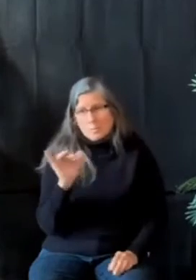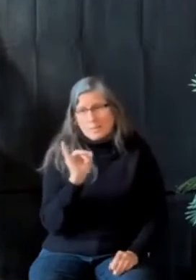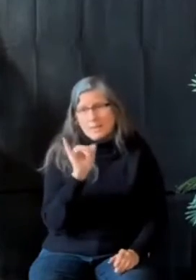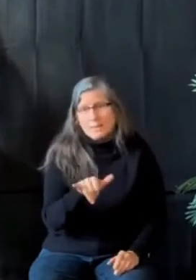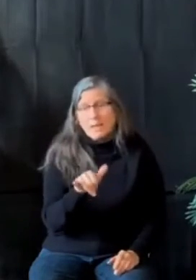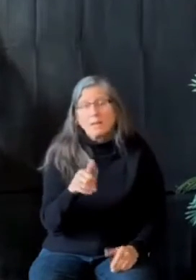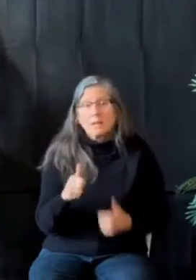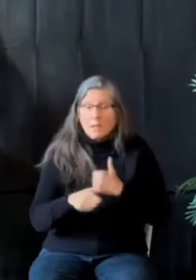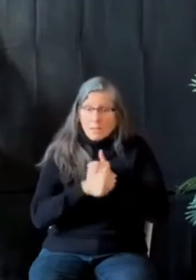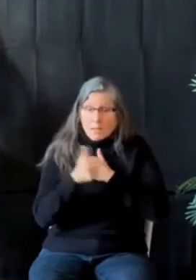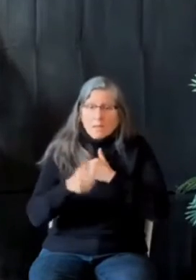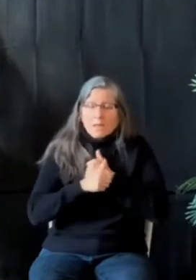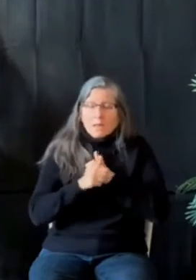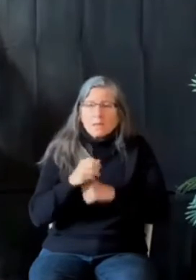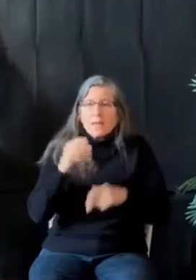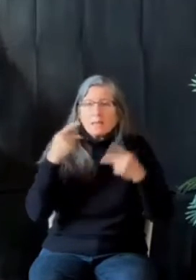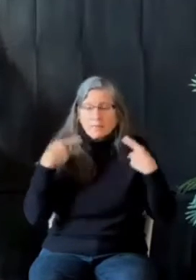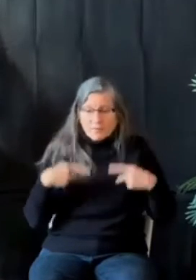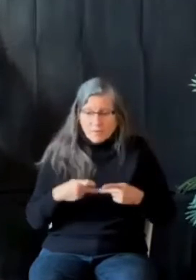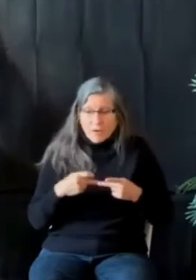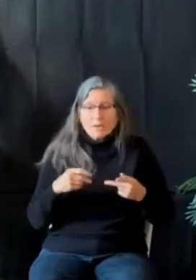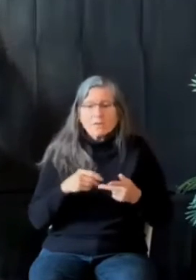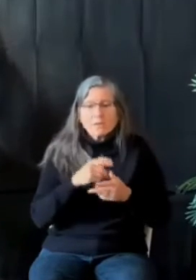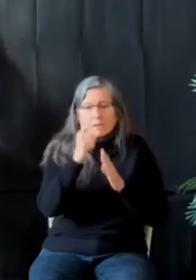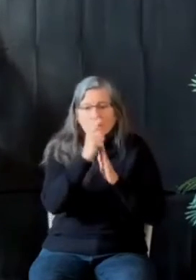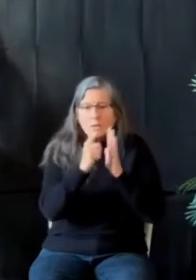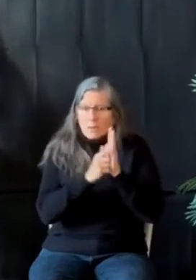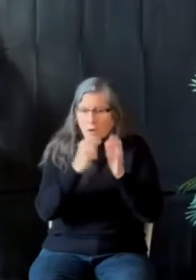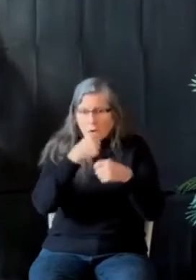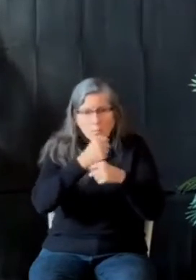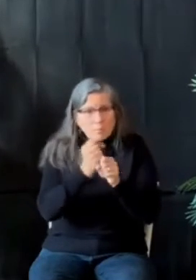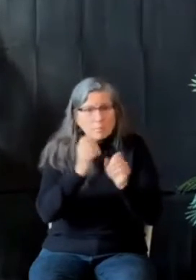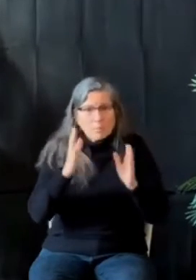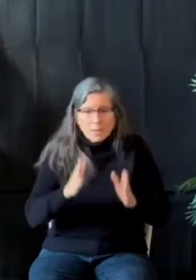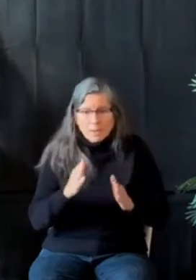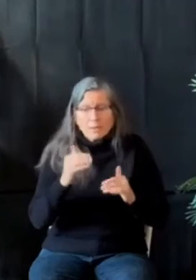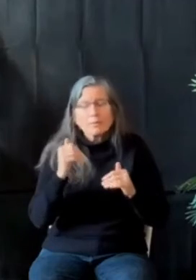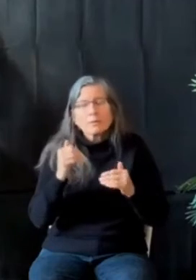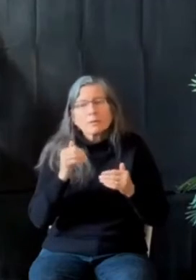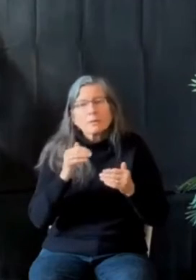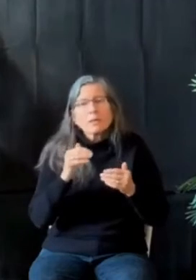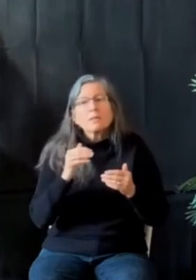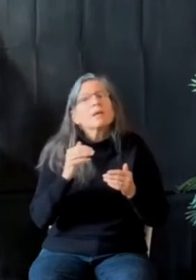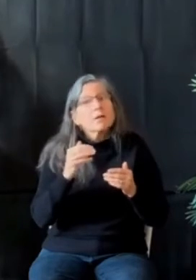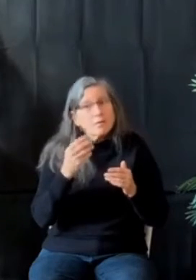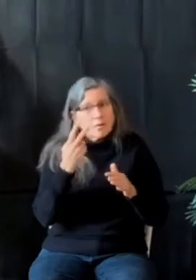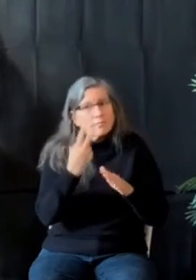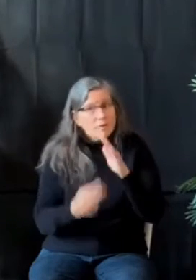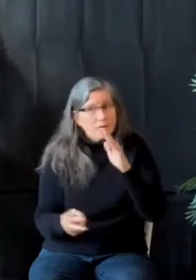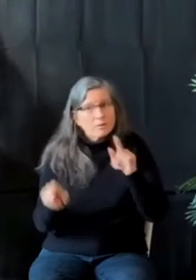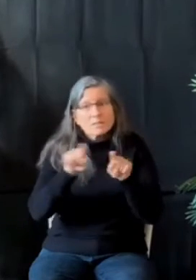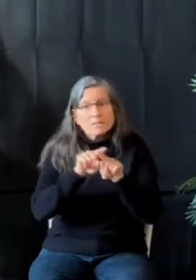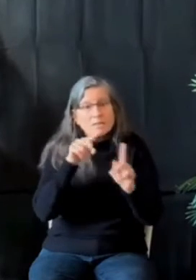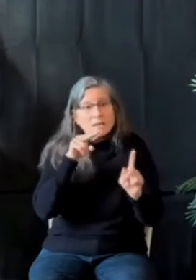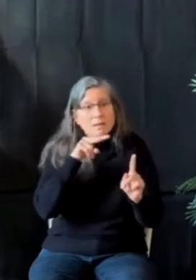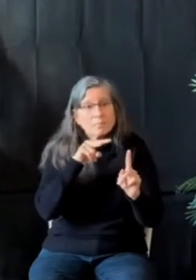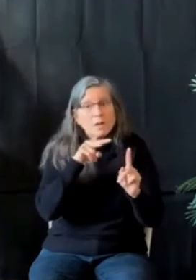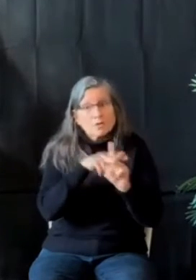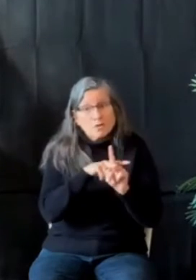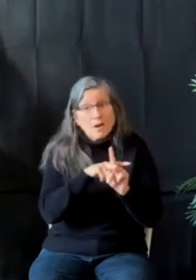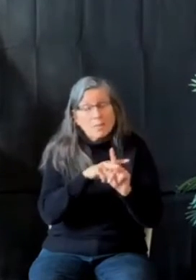danger here. And the Pharisees and these lawmakers, they fell into the same trap. They began to worship